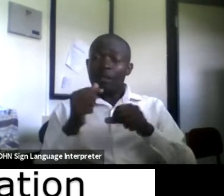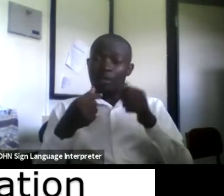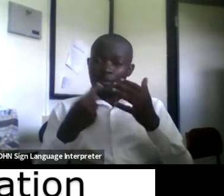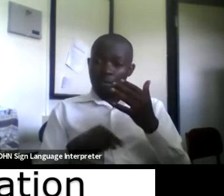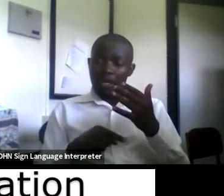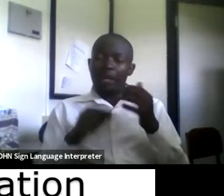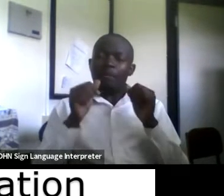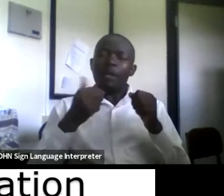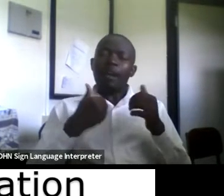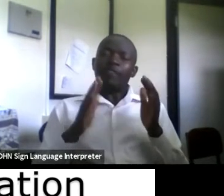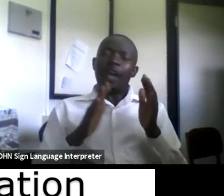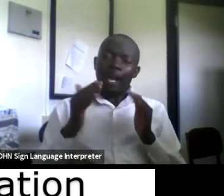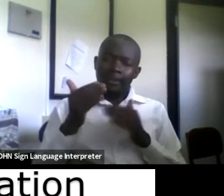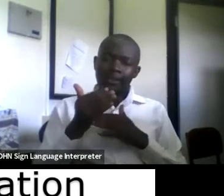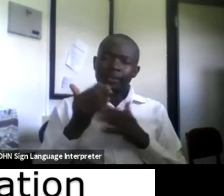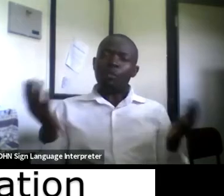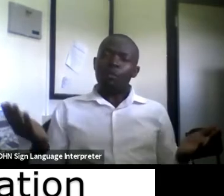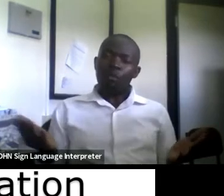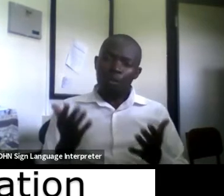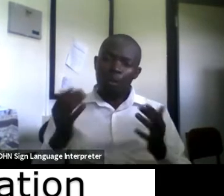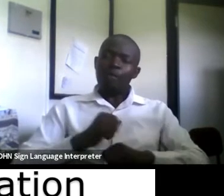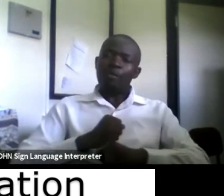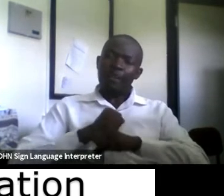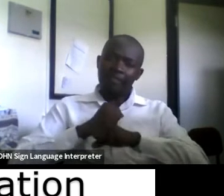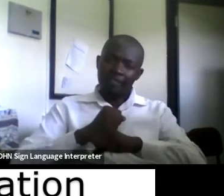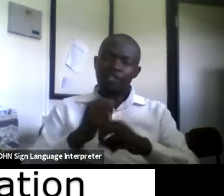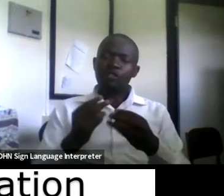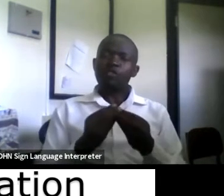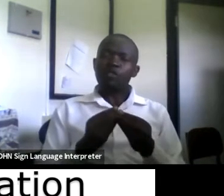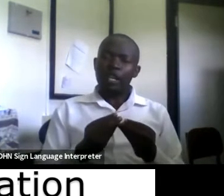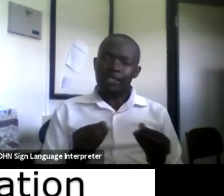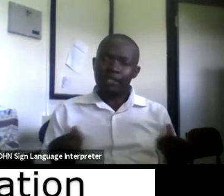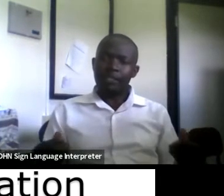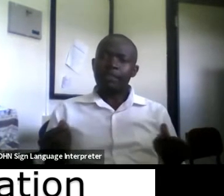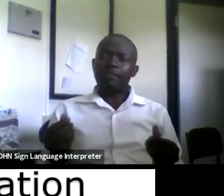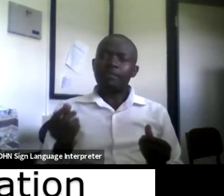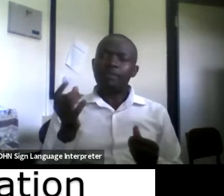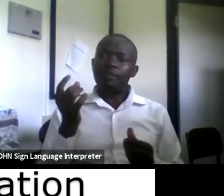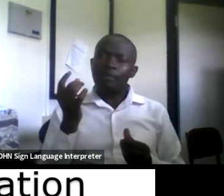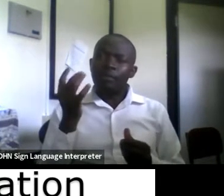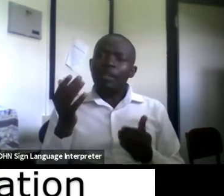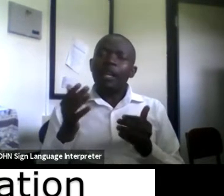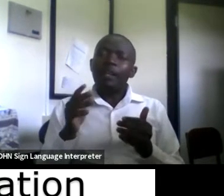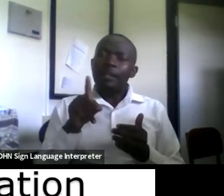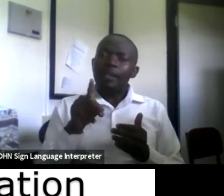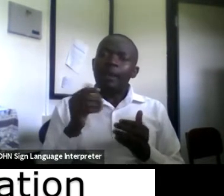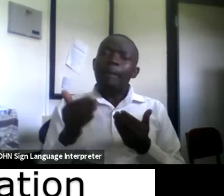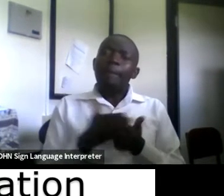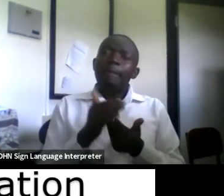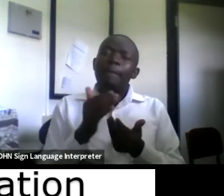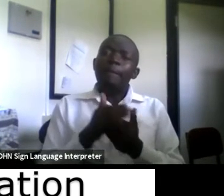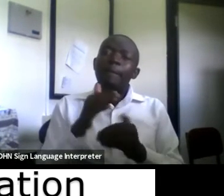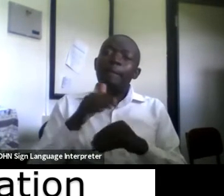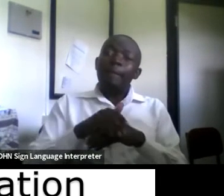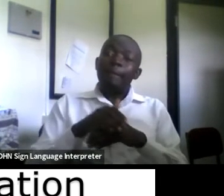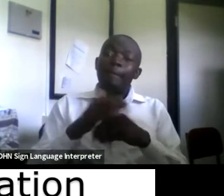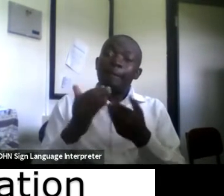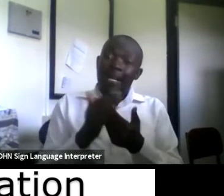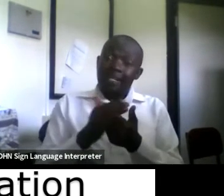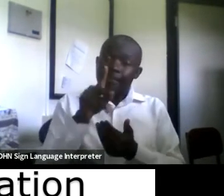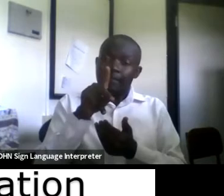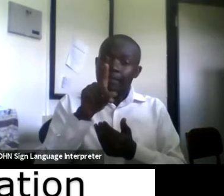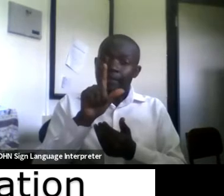to promotive, preventive, curative, rehabilitative, and palliative care for people. And it should